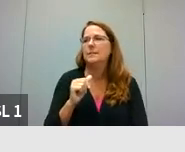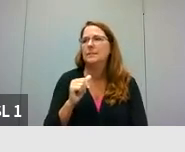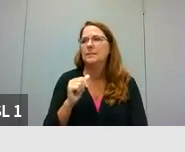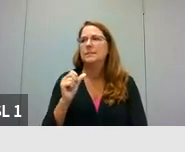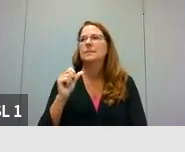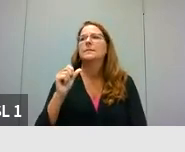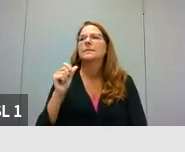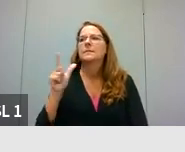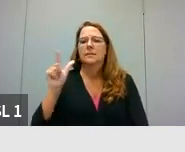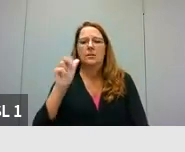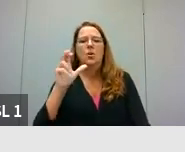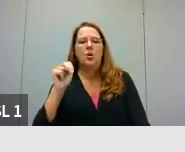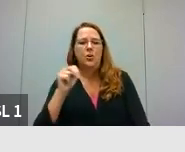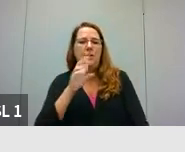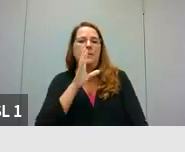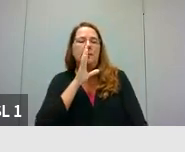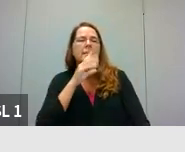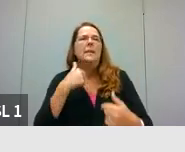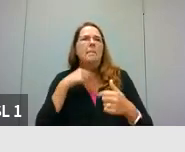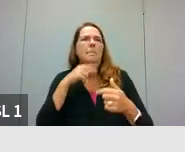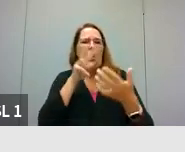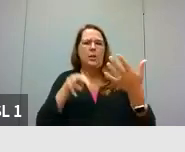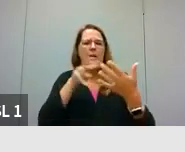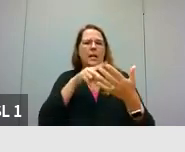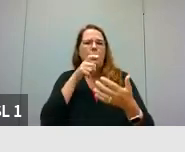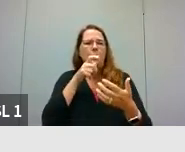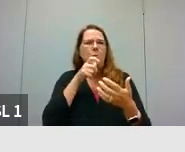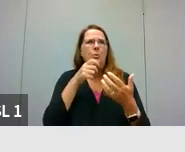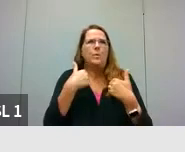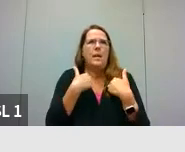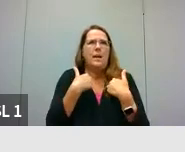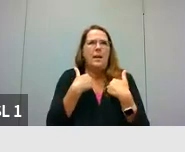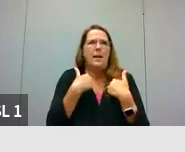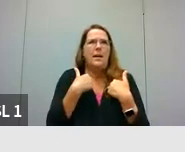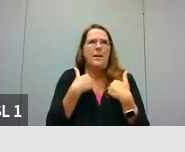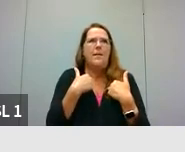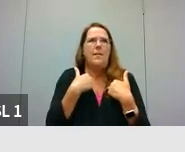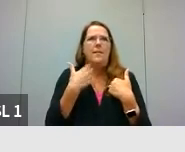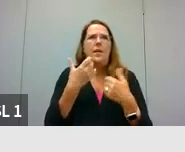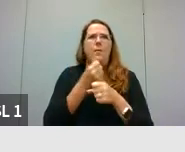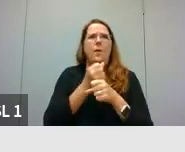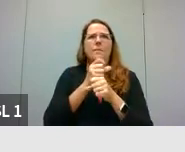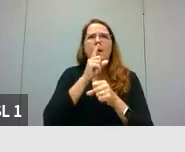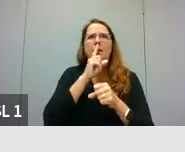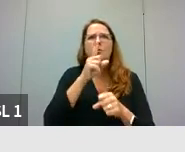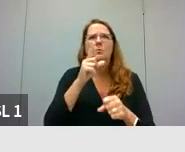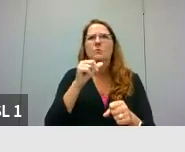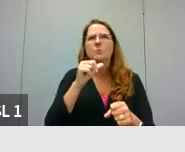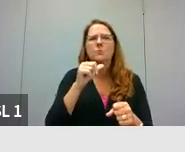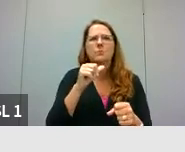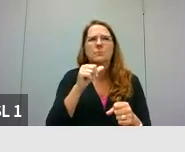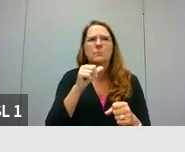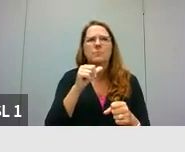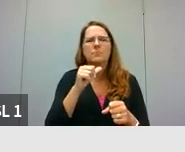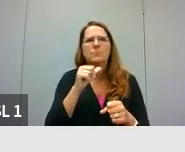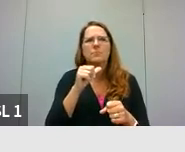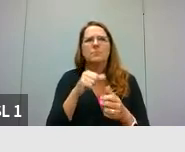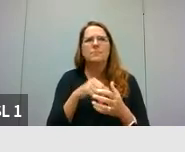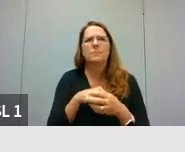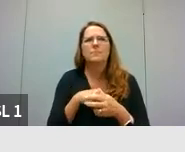Hey, I'm taking a look at who we have to make sure that, I don't know that you